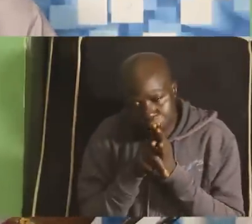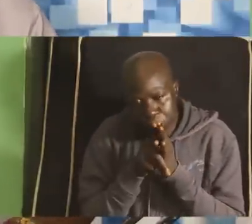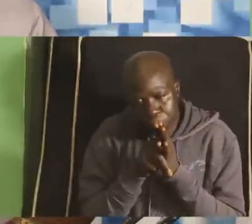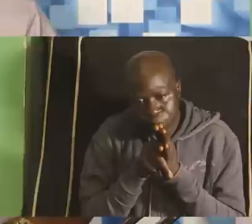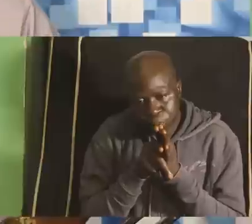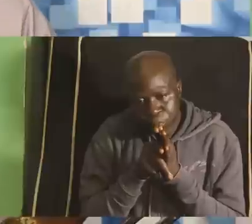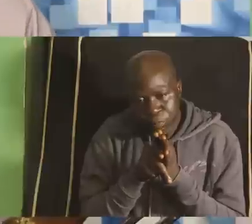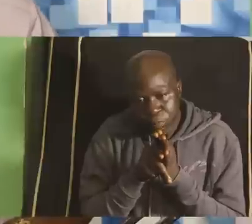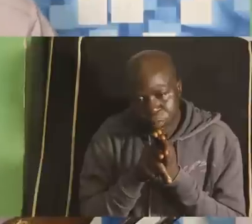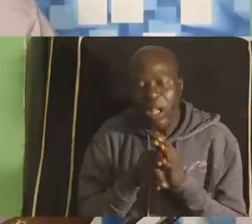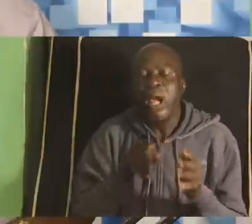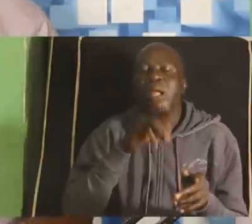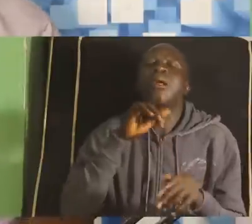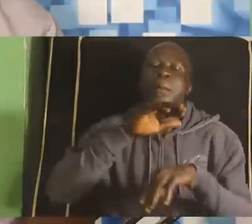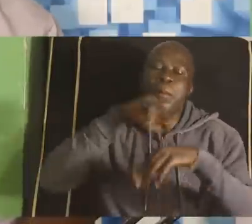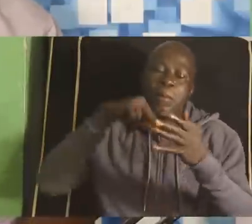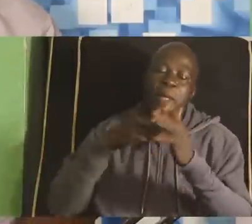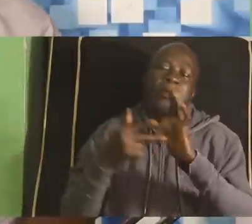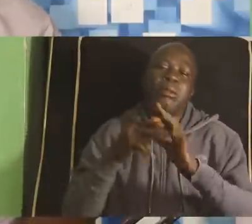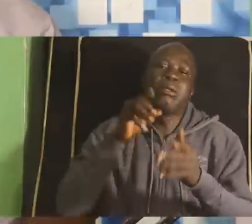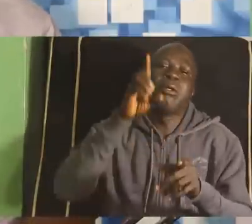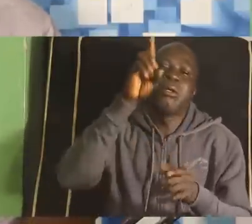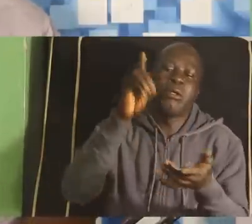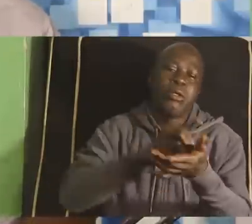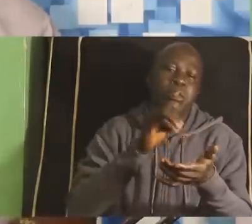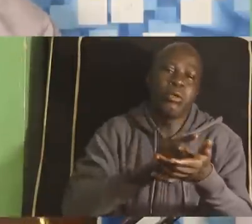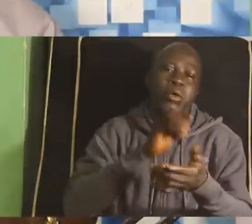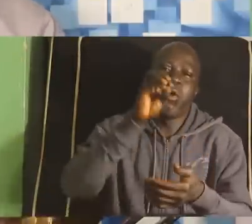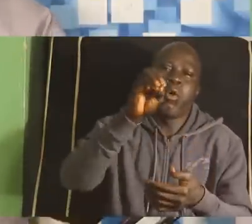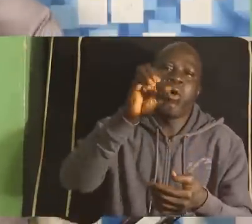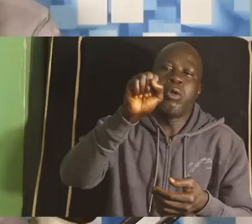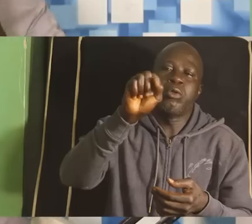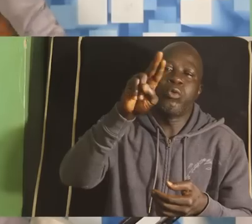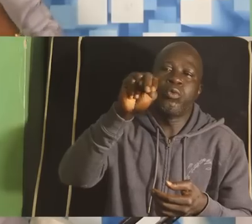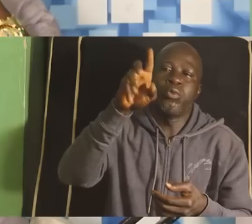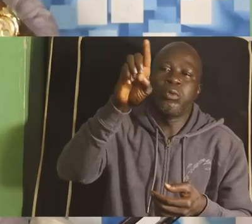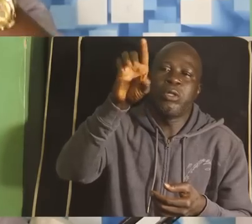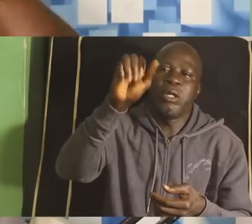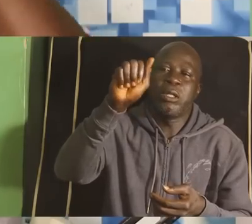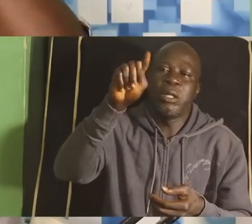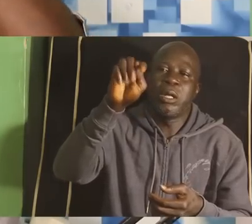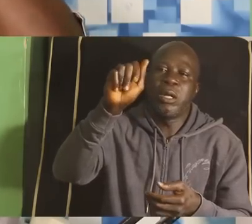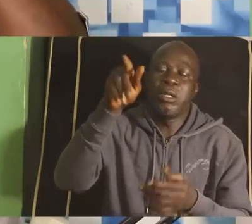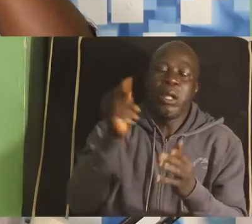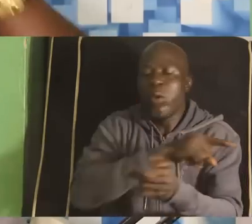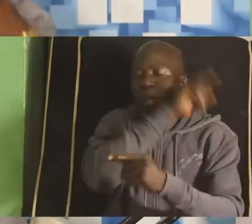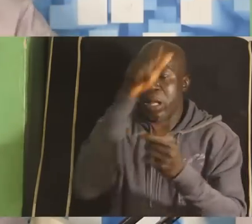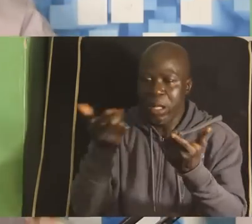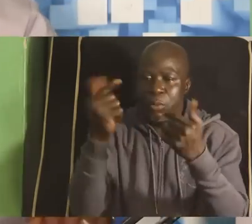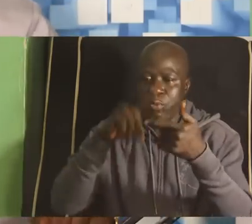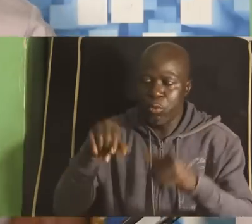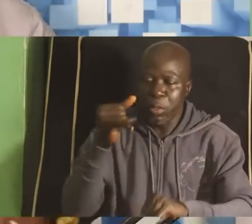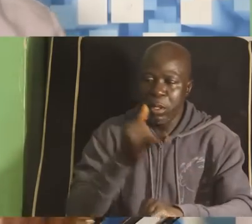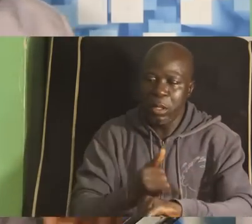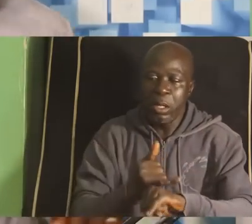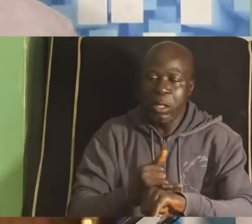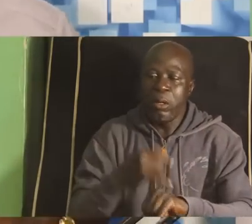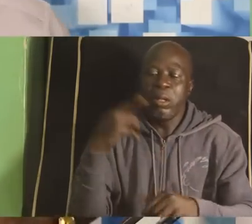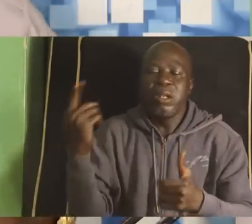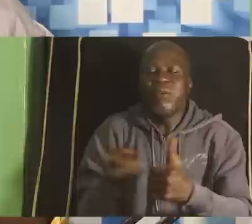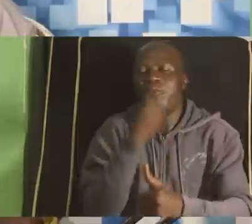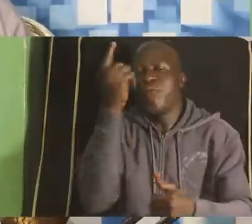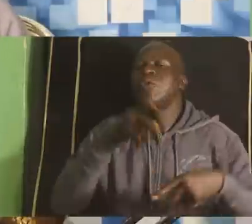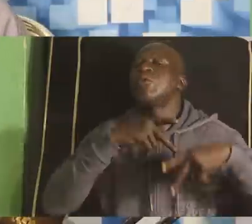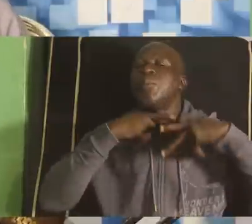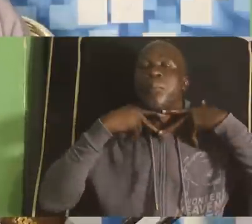Dr. Osotade I can mention Dr. Osotade. Yes. And when we came to Ibadan, and he called us, that's